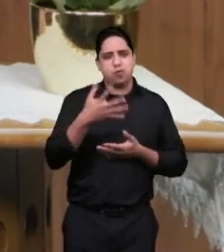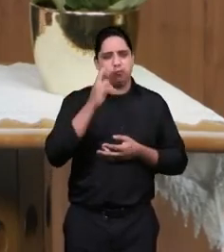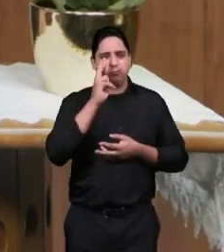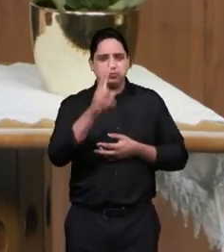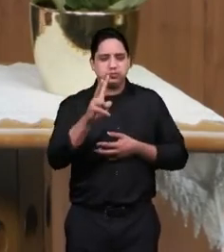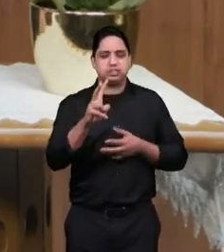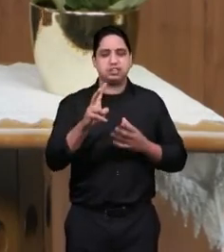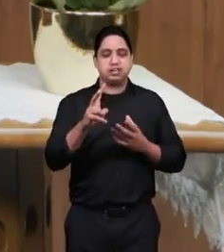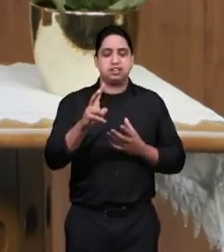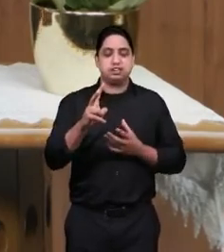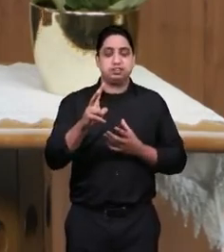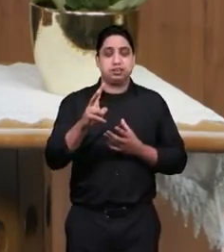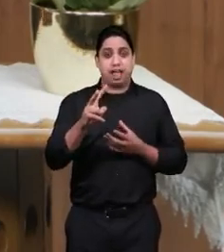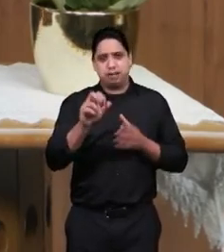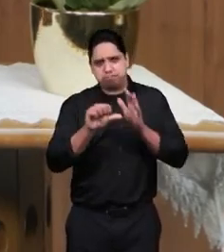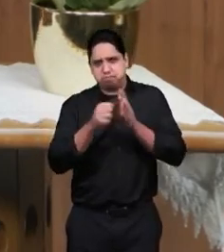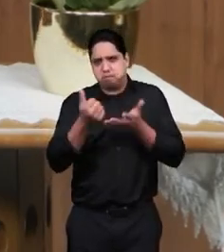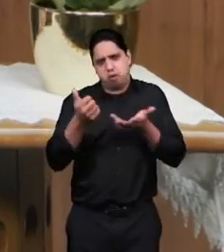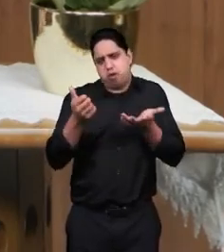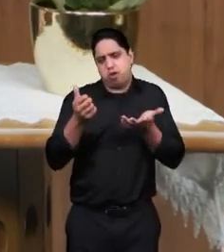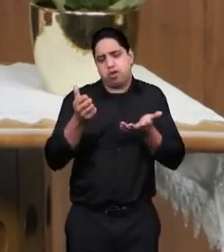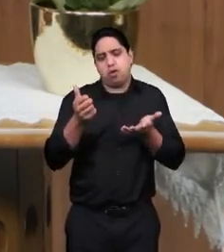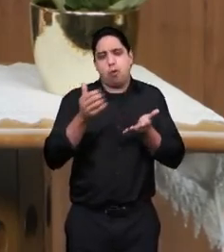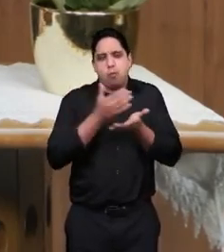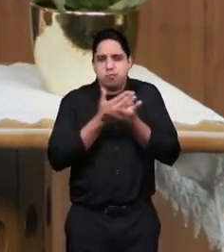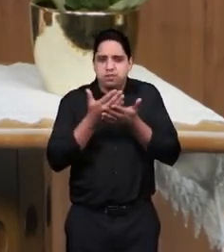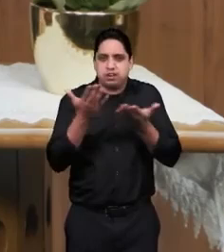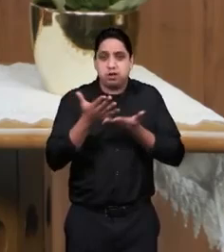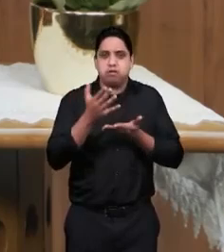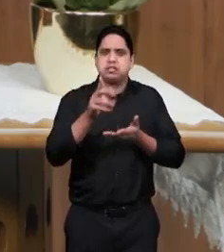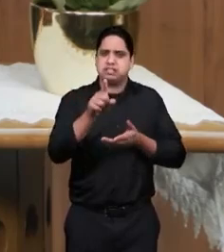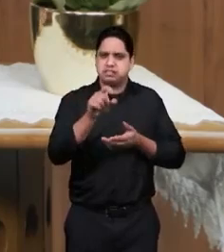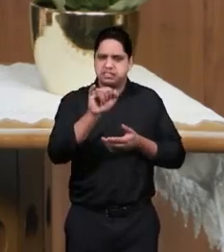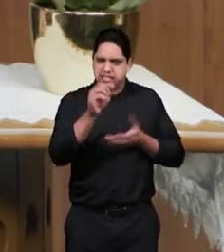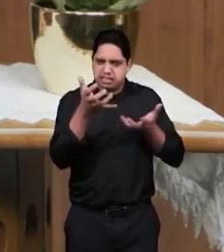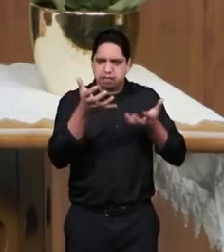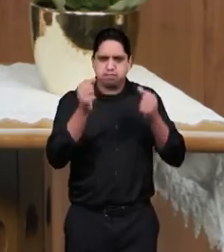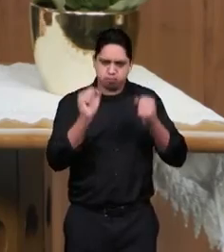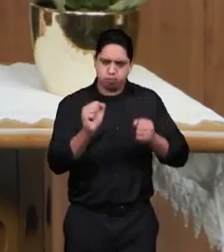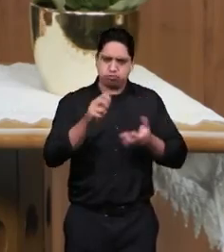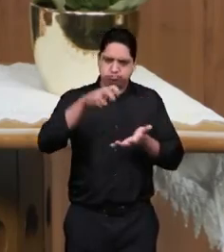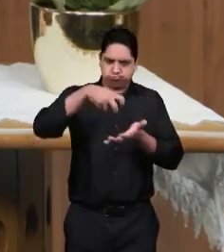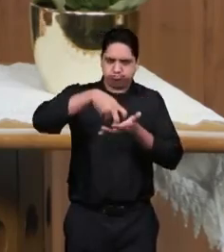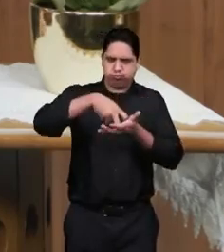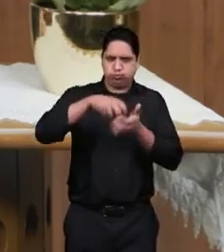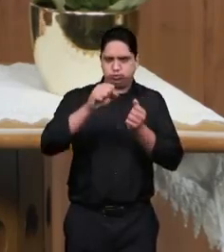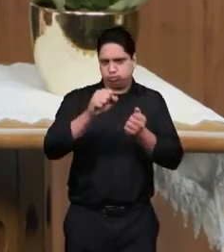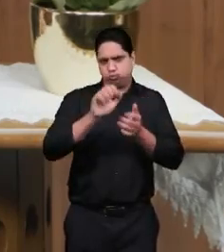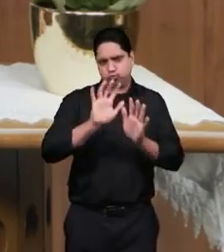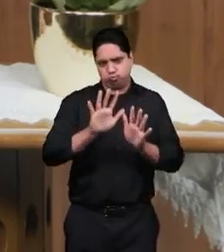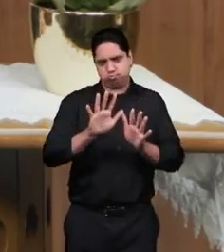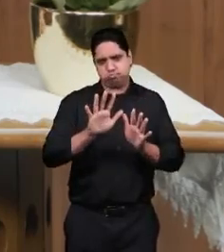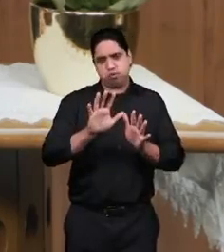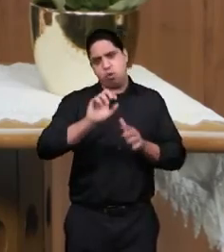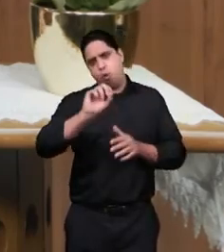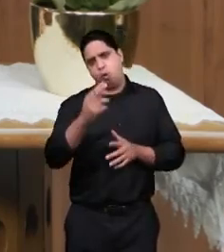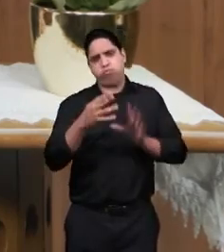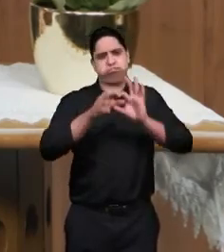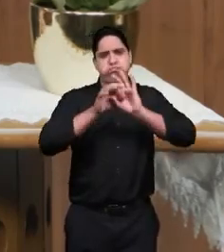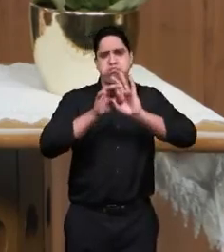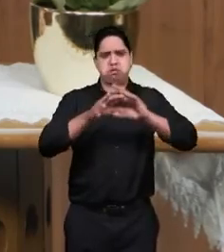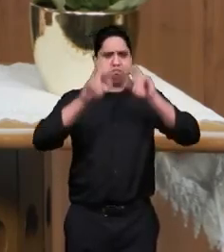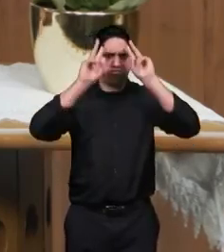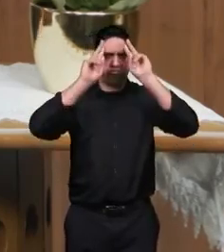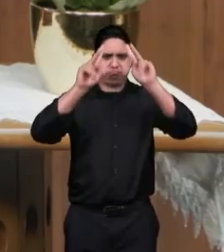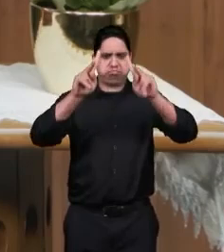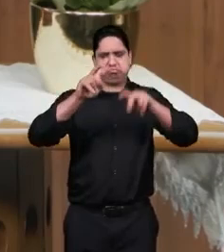today, received this link. And if you'd like, you can accompany us in this gesture in kneeling down, but you can stay at your leisure if you desire. But